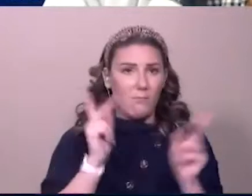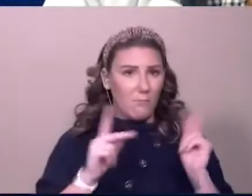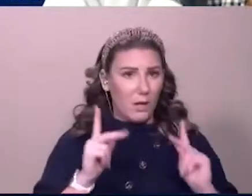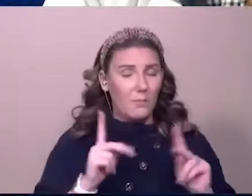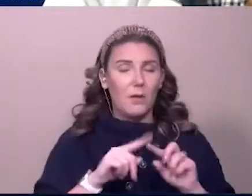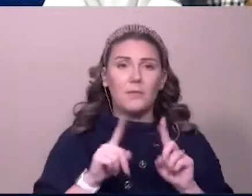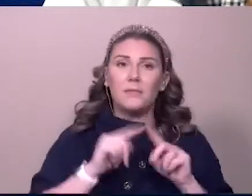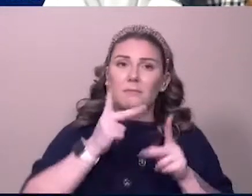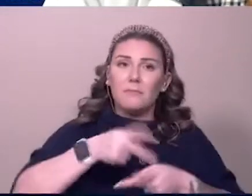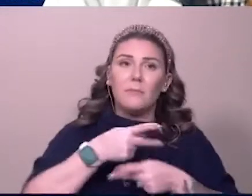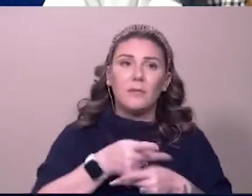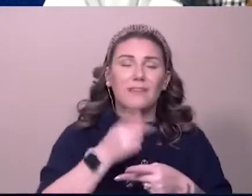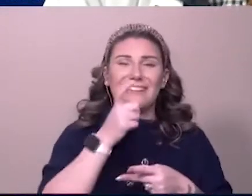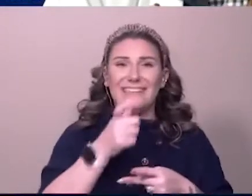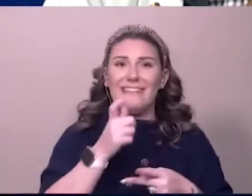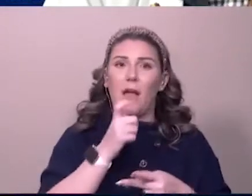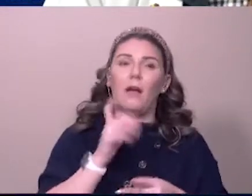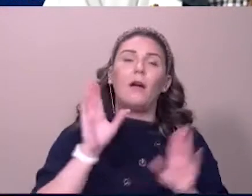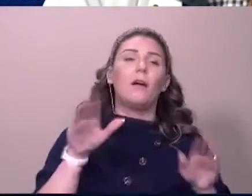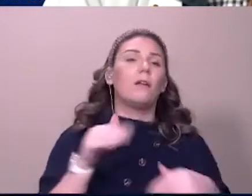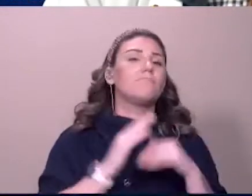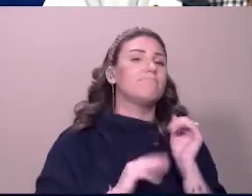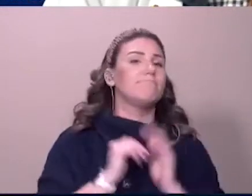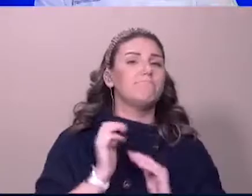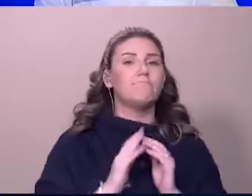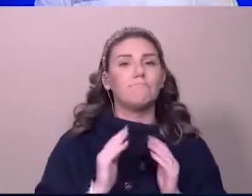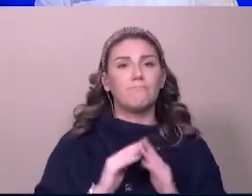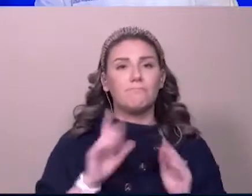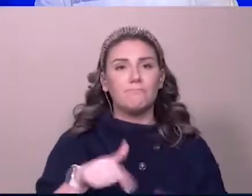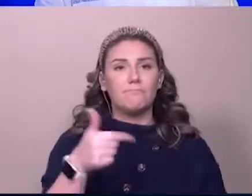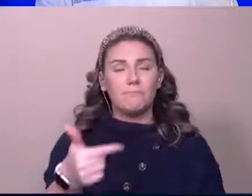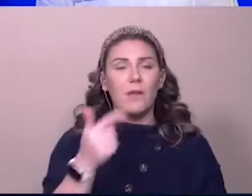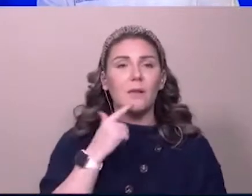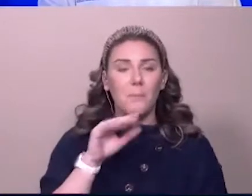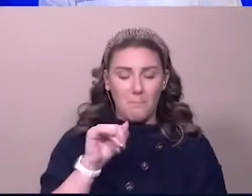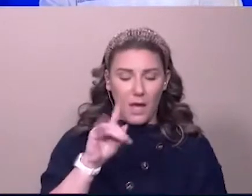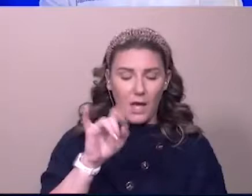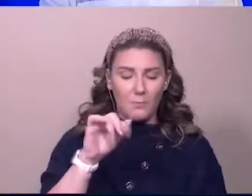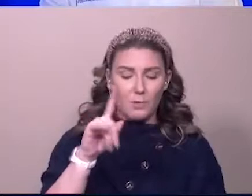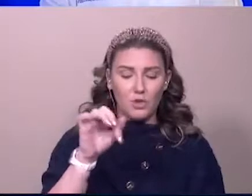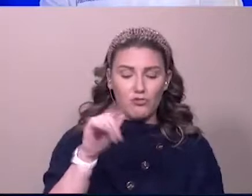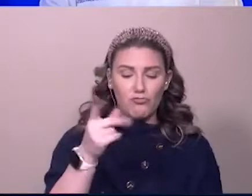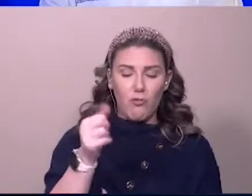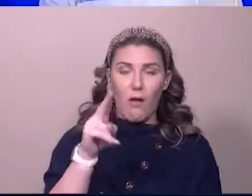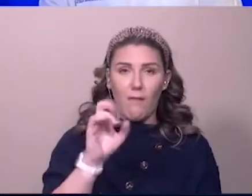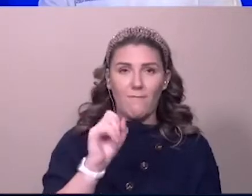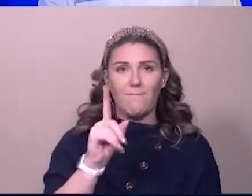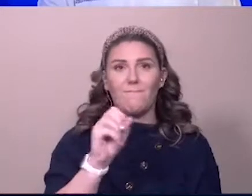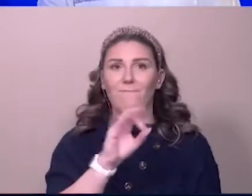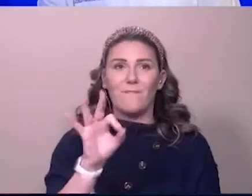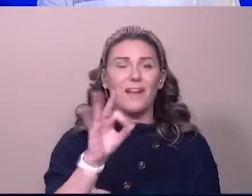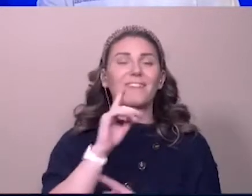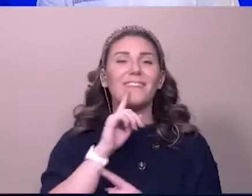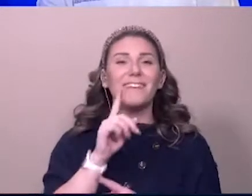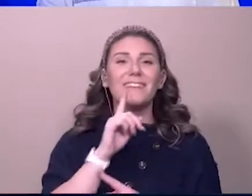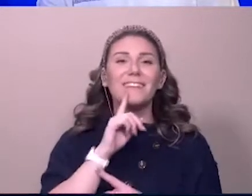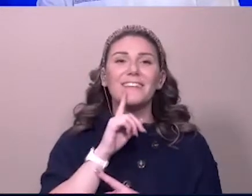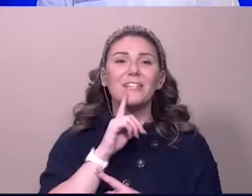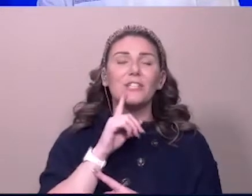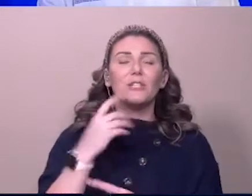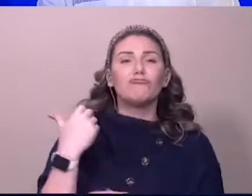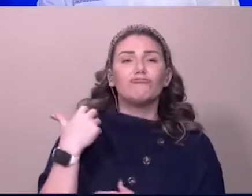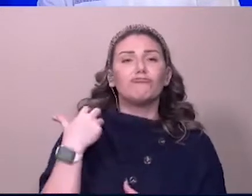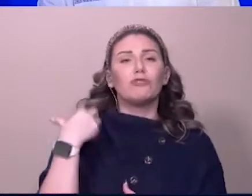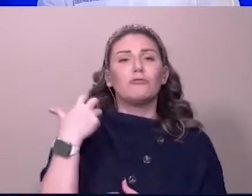that we don't get too comfortable with that. Dr. Ahmad Batrash, Chief of Staff at the Kansas City Veterans Administration Hospital. How are things for you all